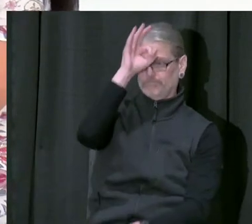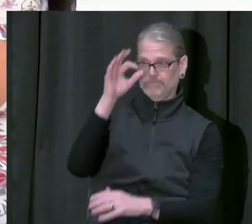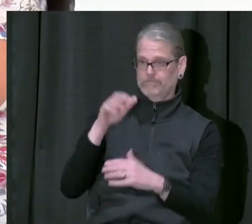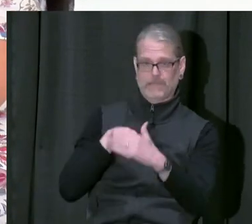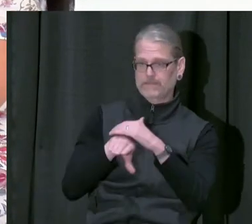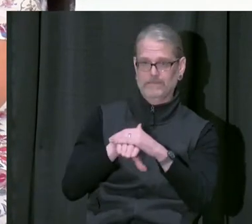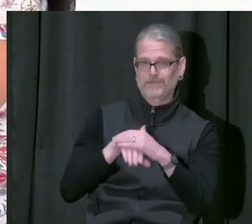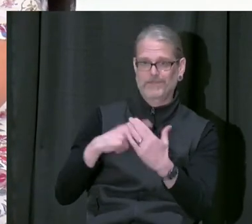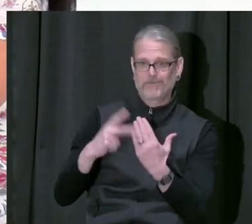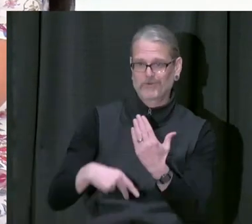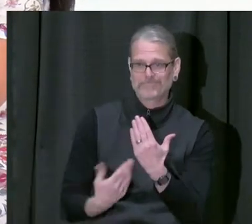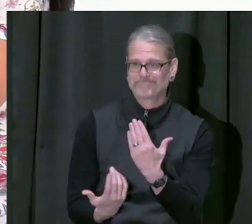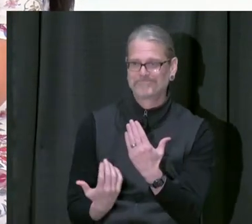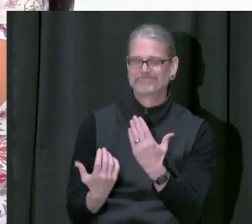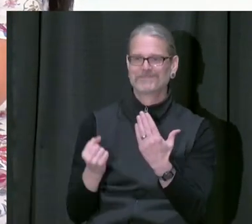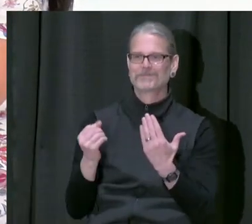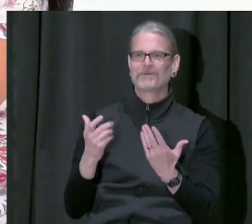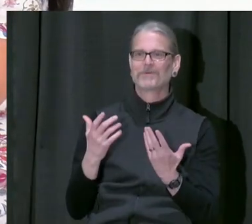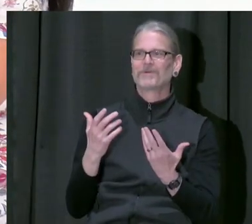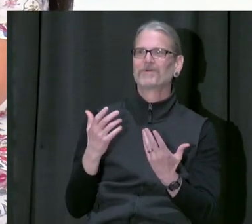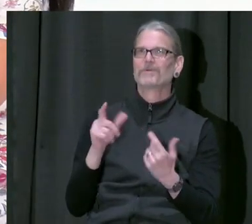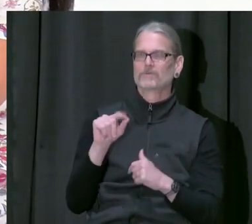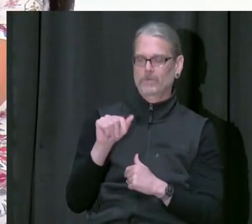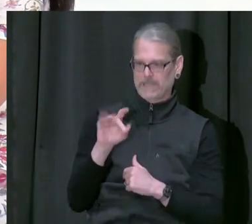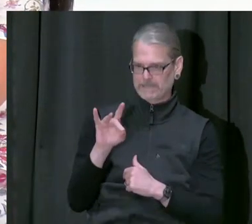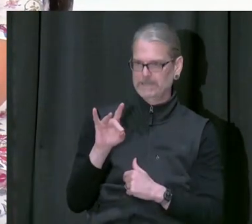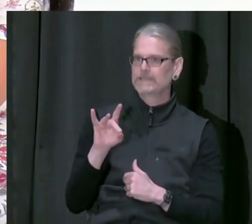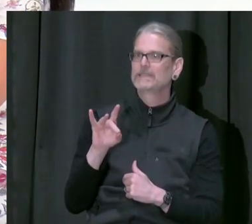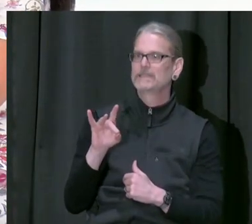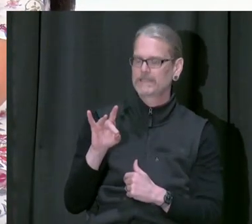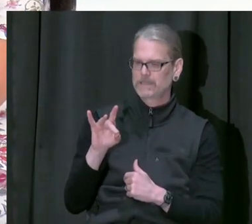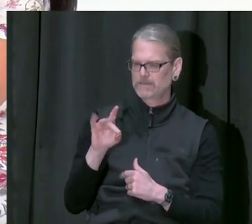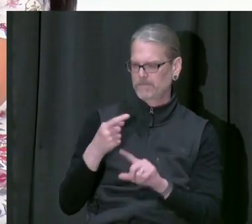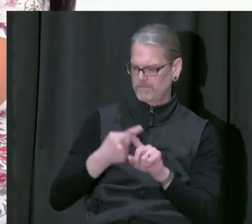for. So in 2018, October,